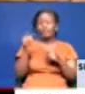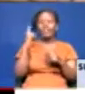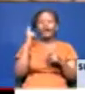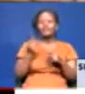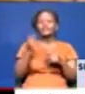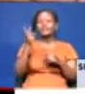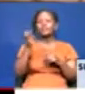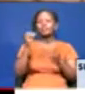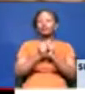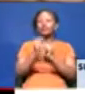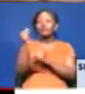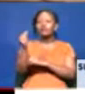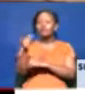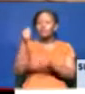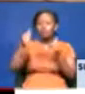2015,